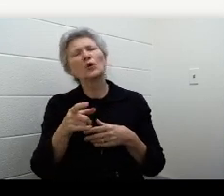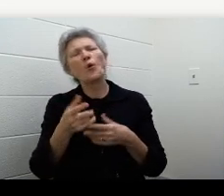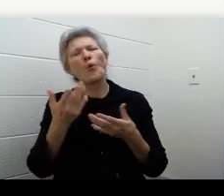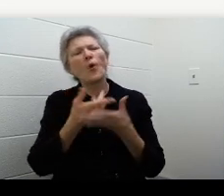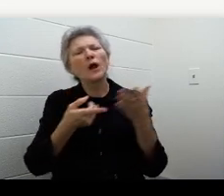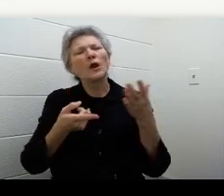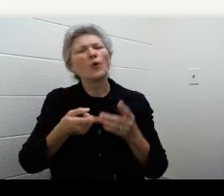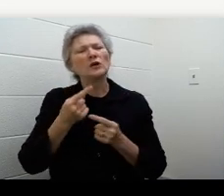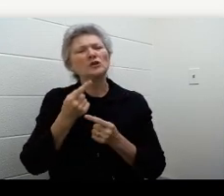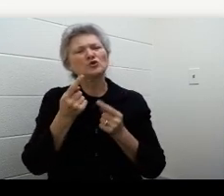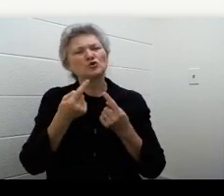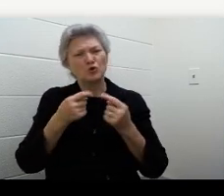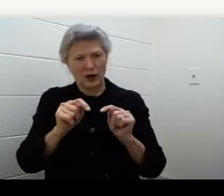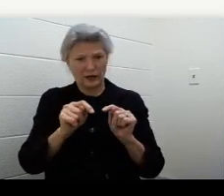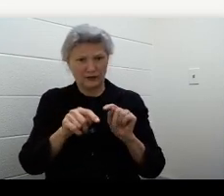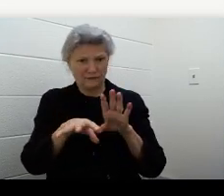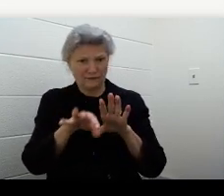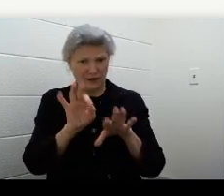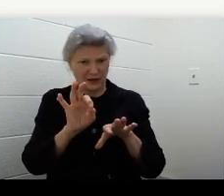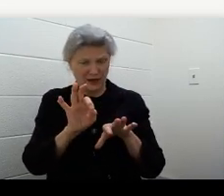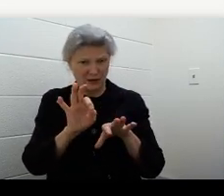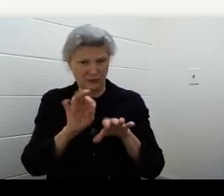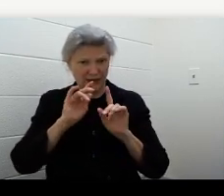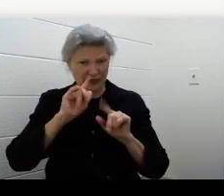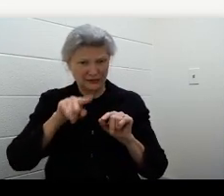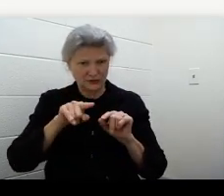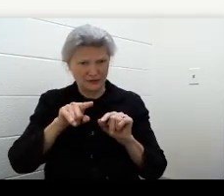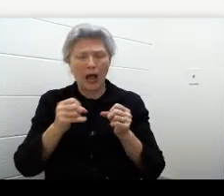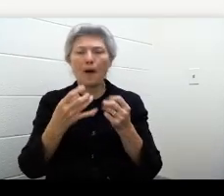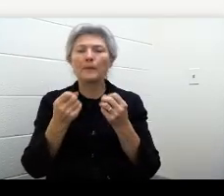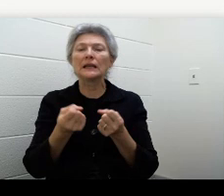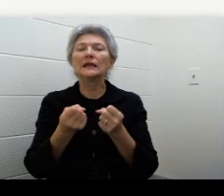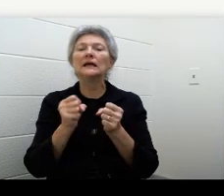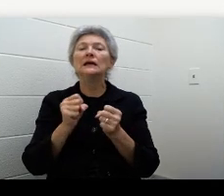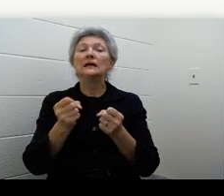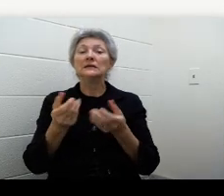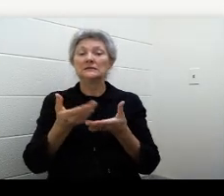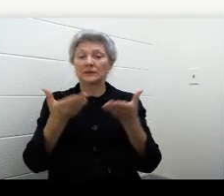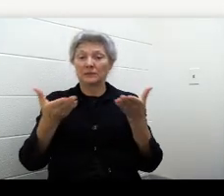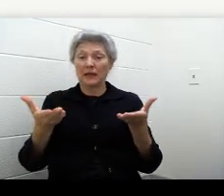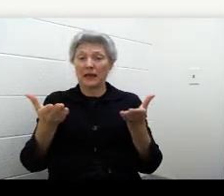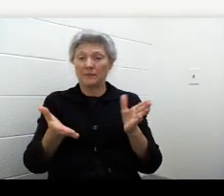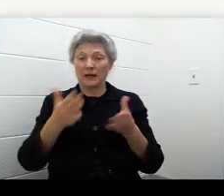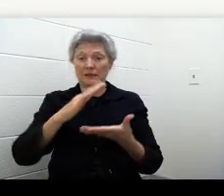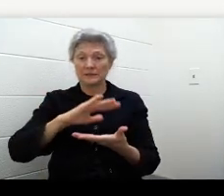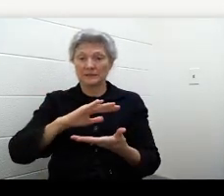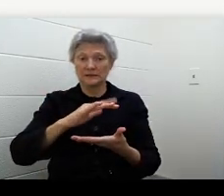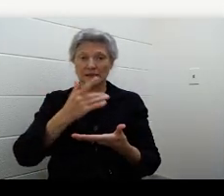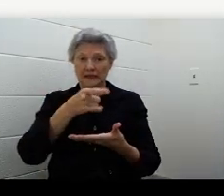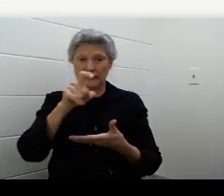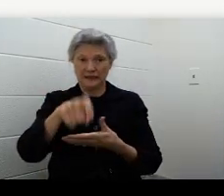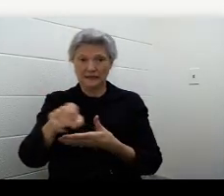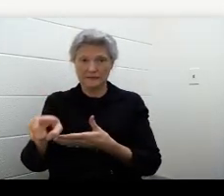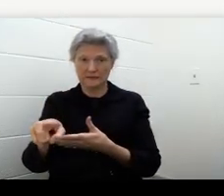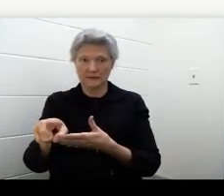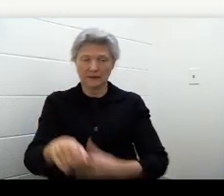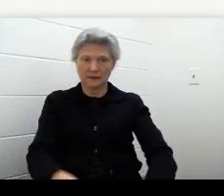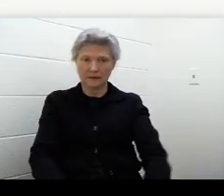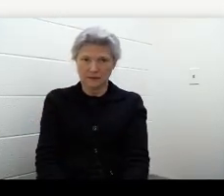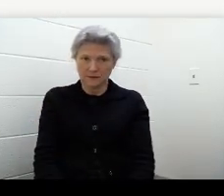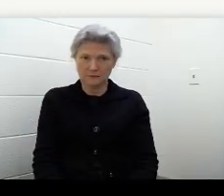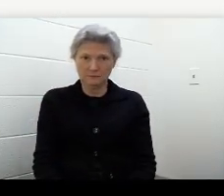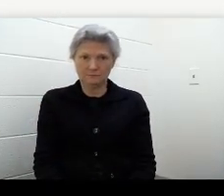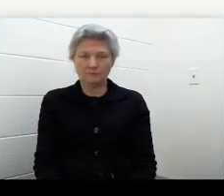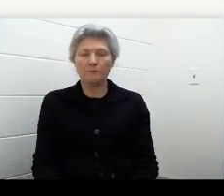out? Well, we're trying to find out how many supply boxes he will need. So I'm going to put that the